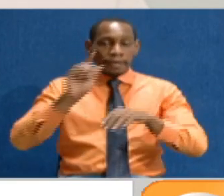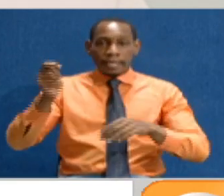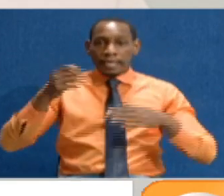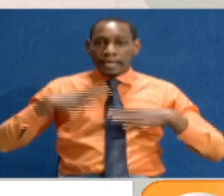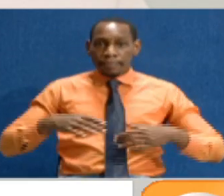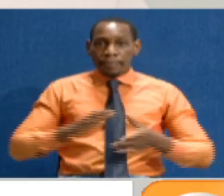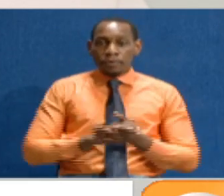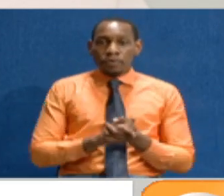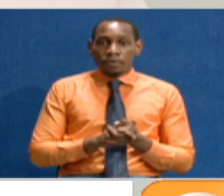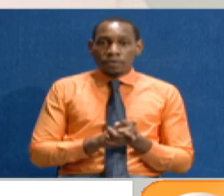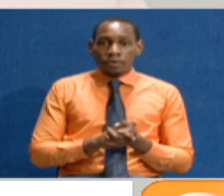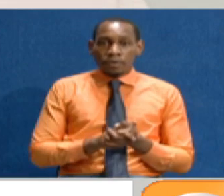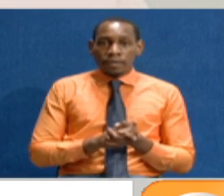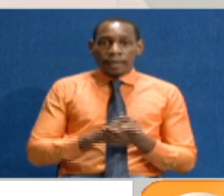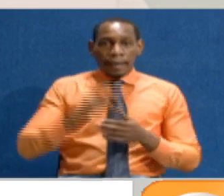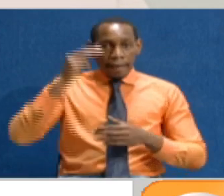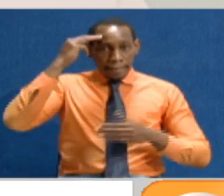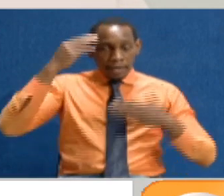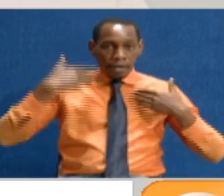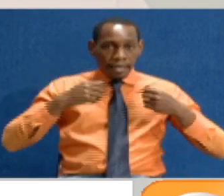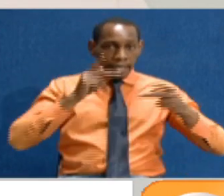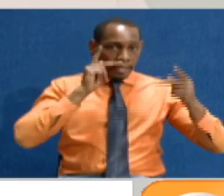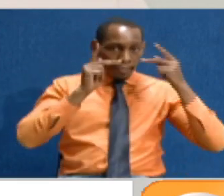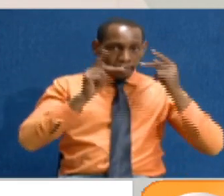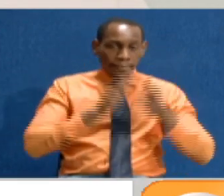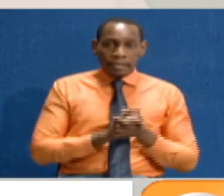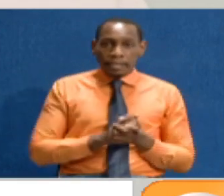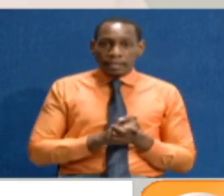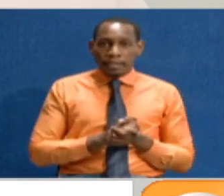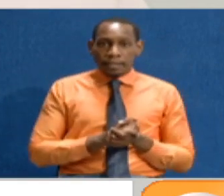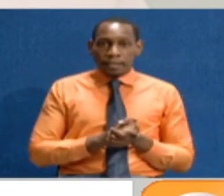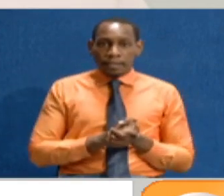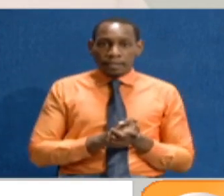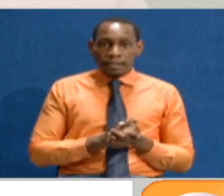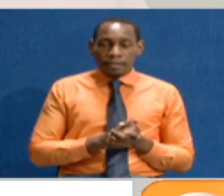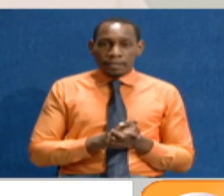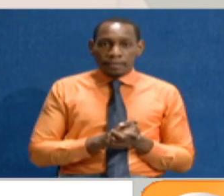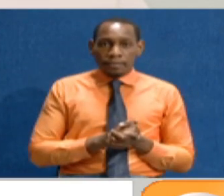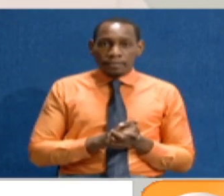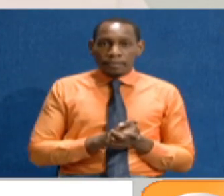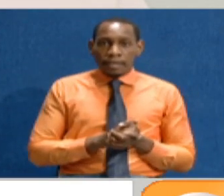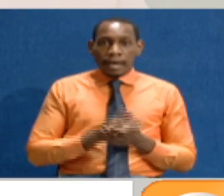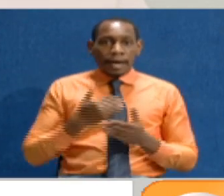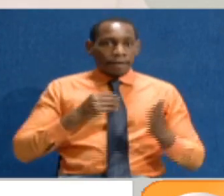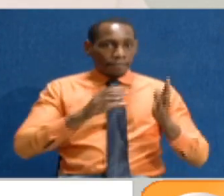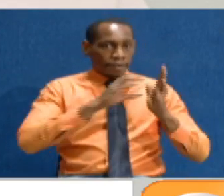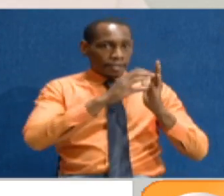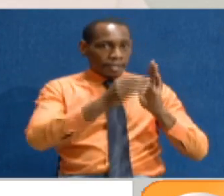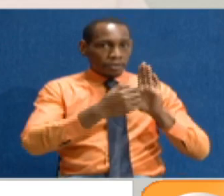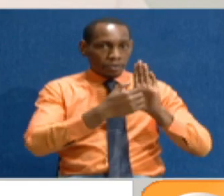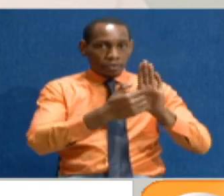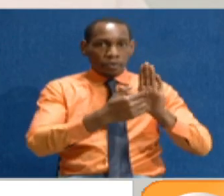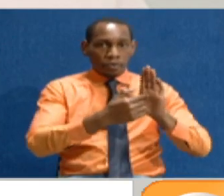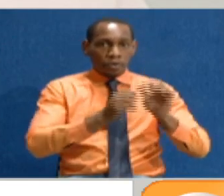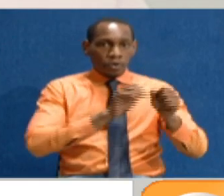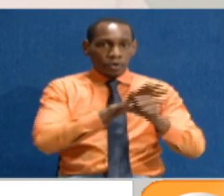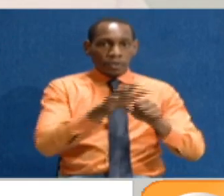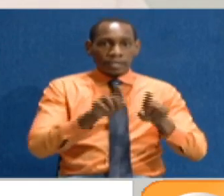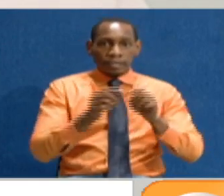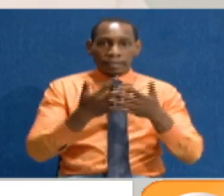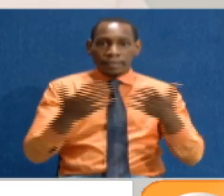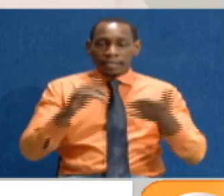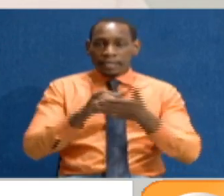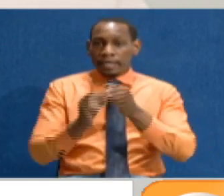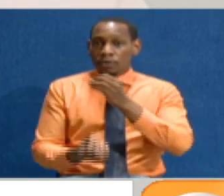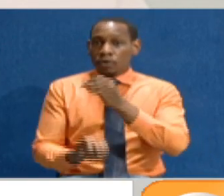Kenyans deeply from a mental health perspective. We had a postscript section which talked about the pandemic and things that